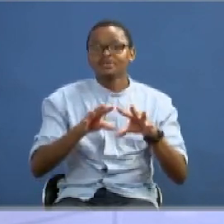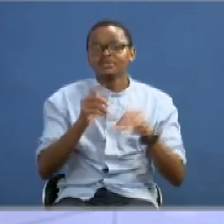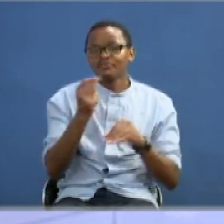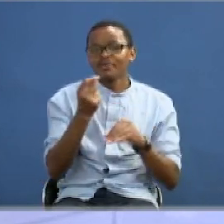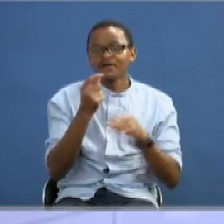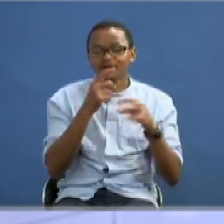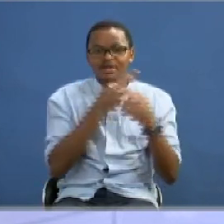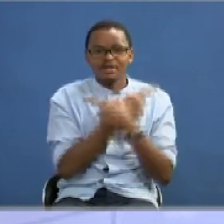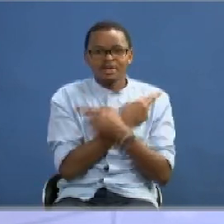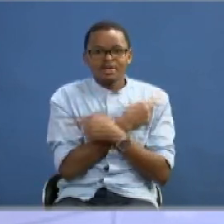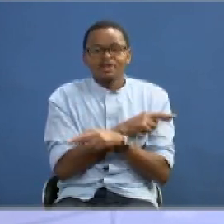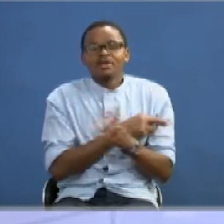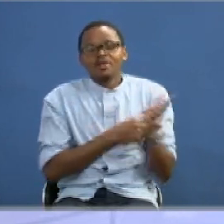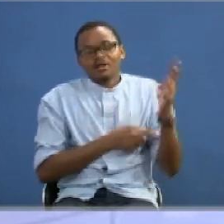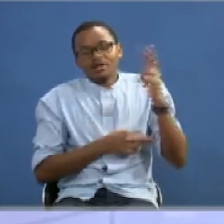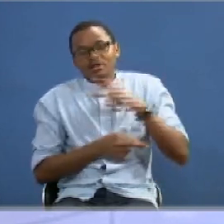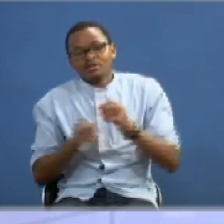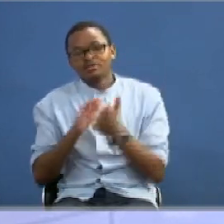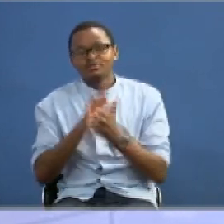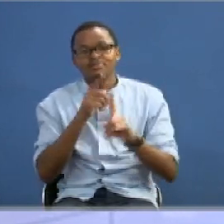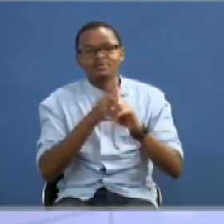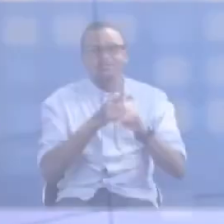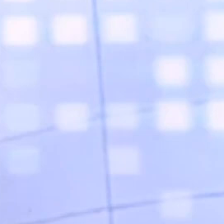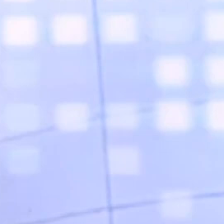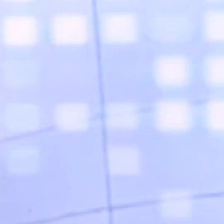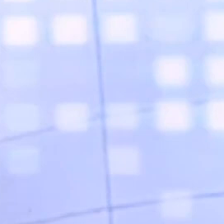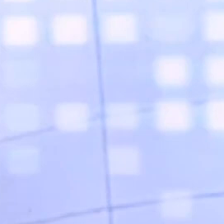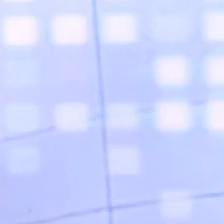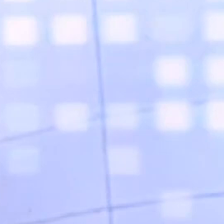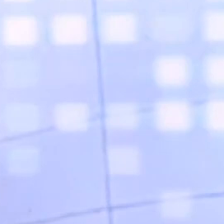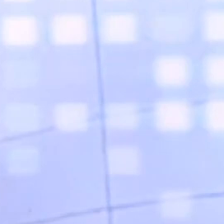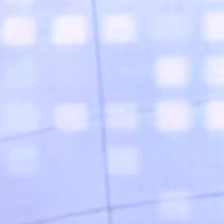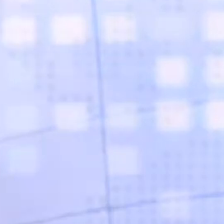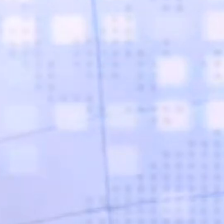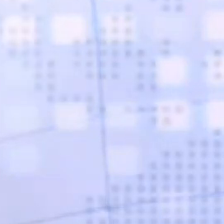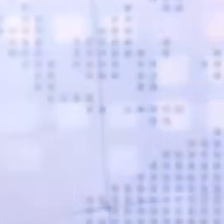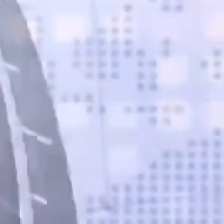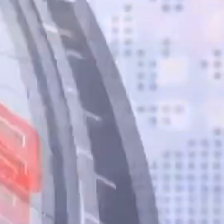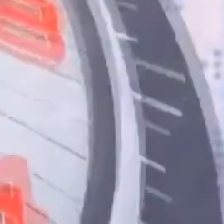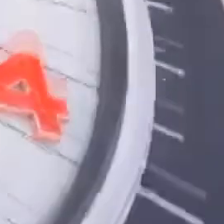taking a short break, but once we return, we'll be returning with more from the global sector. Stay with us.